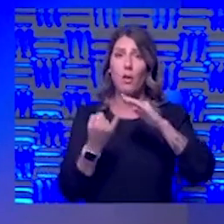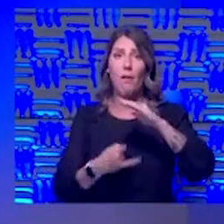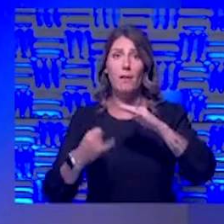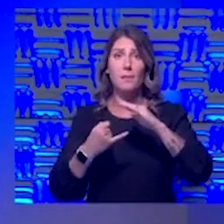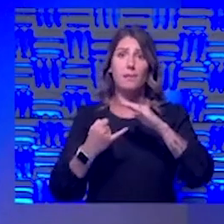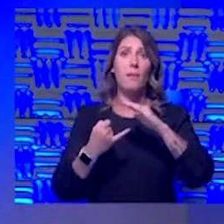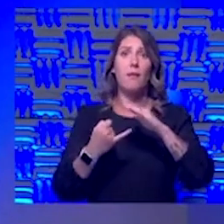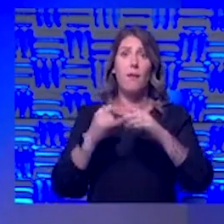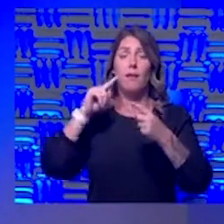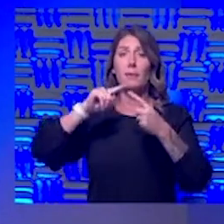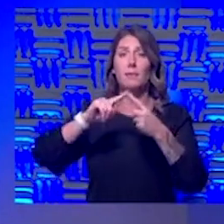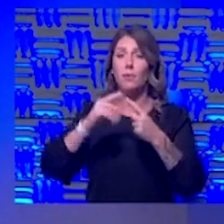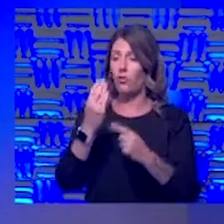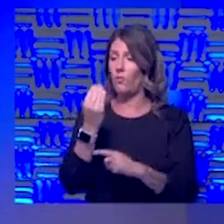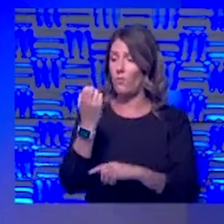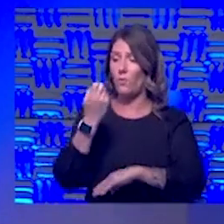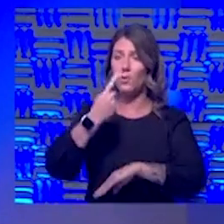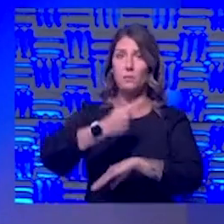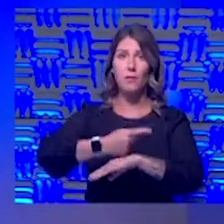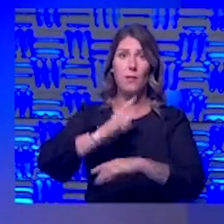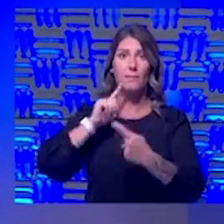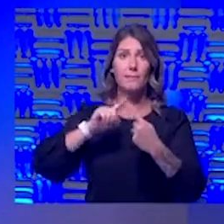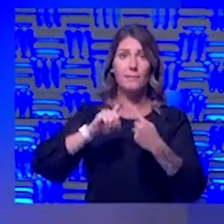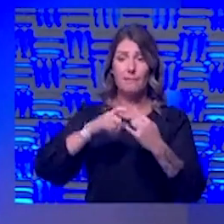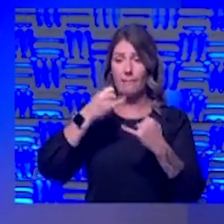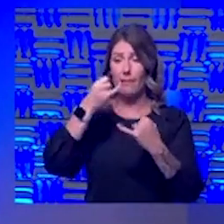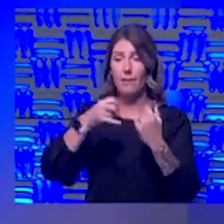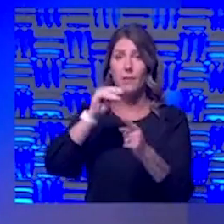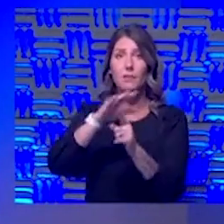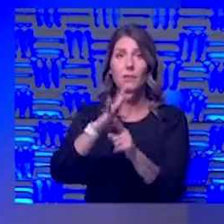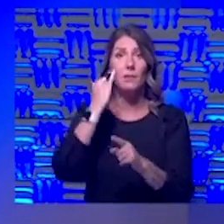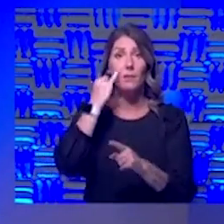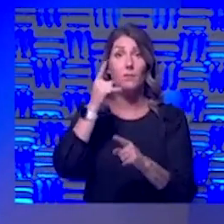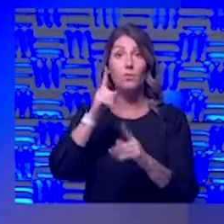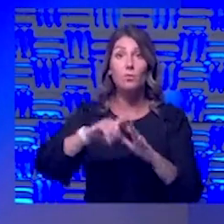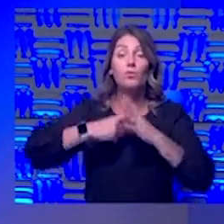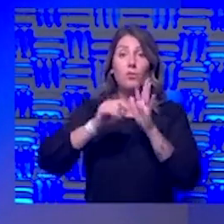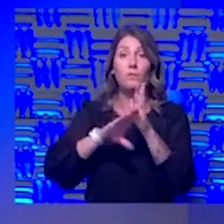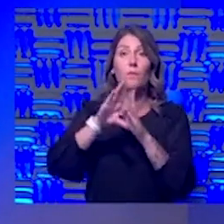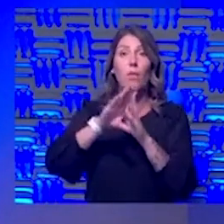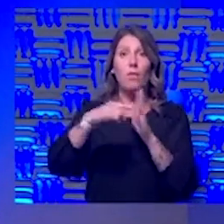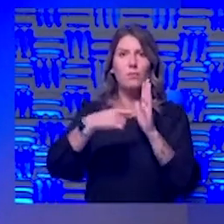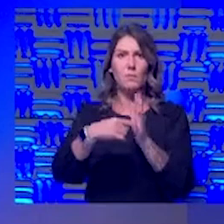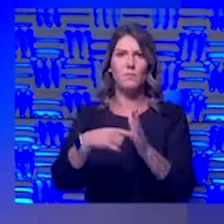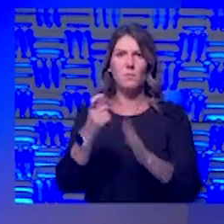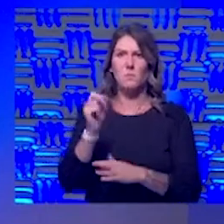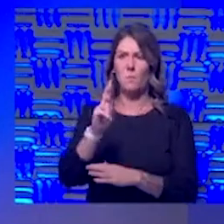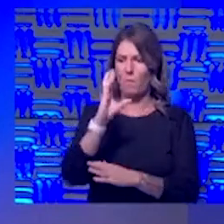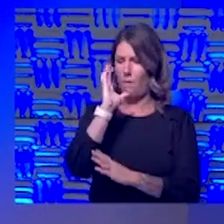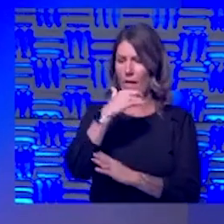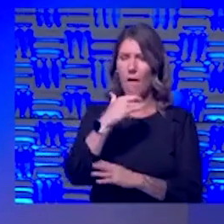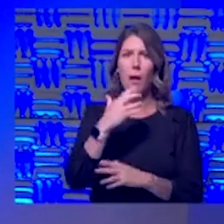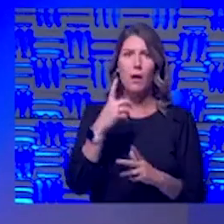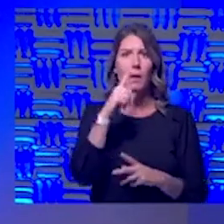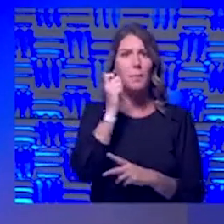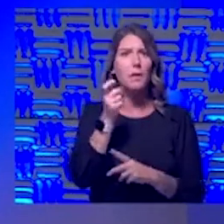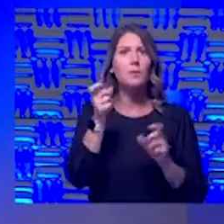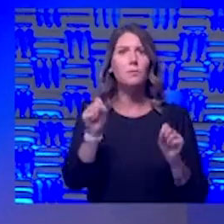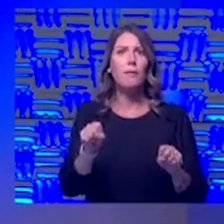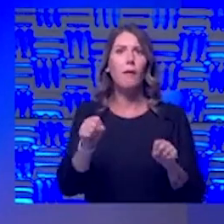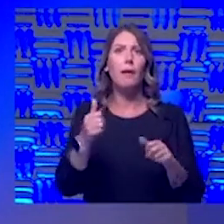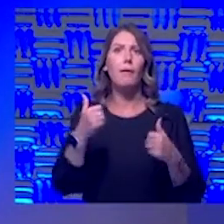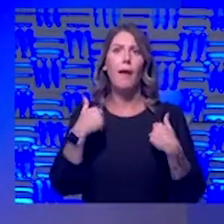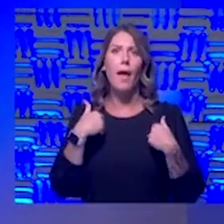self-quarantine until that 14 days from your last exposure. If you start to develop symptoms or something odd, again, because we know that you can have